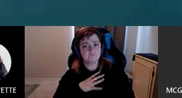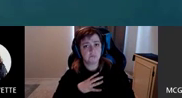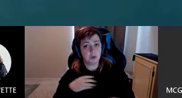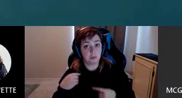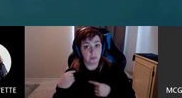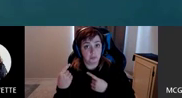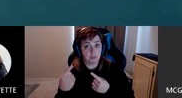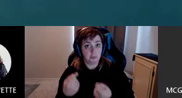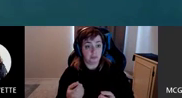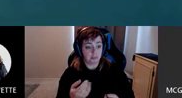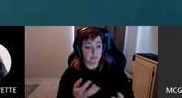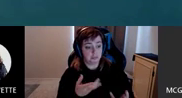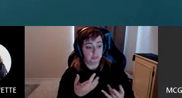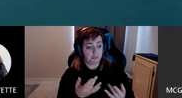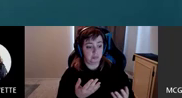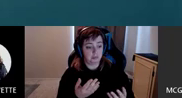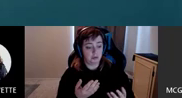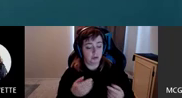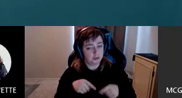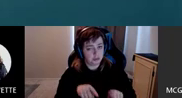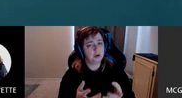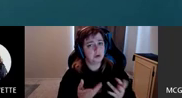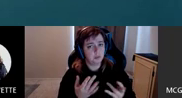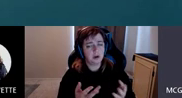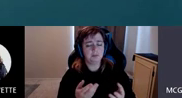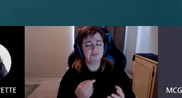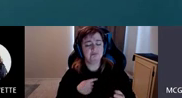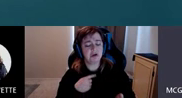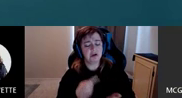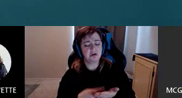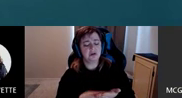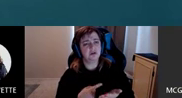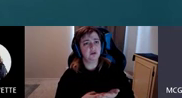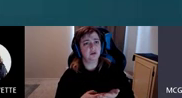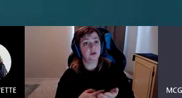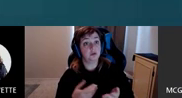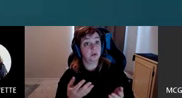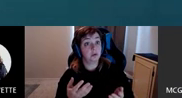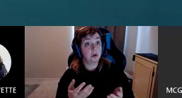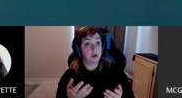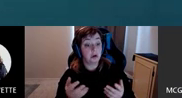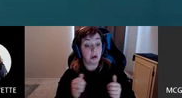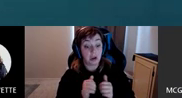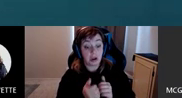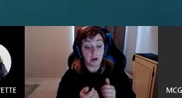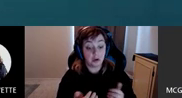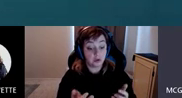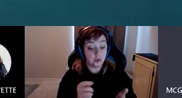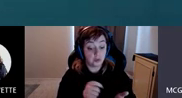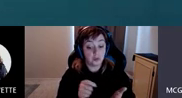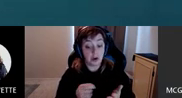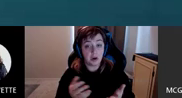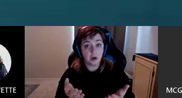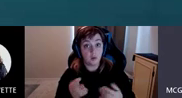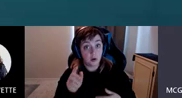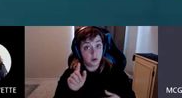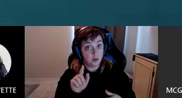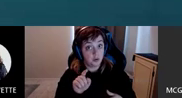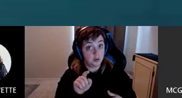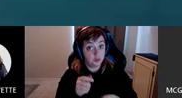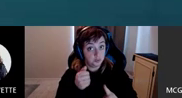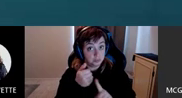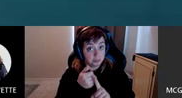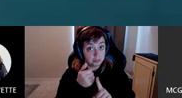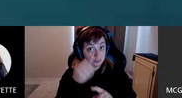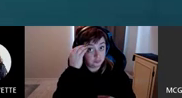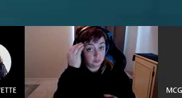what you can do and how you can write about what you know. How are you diverse? You know, I mean, we are